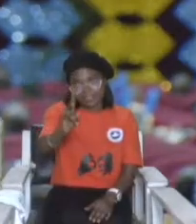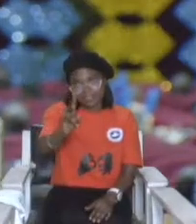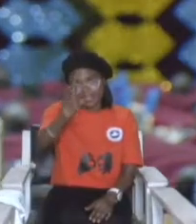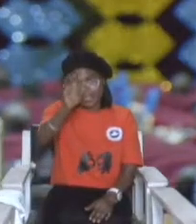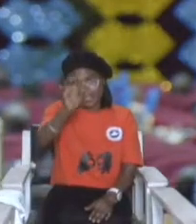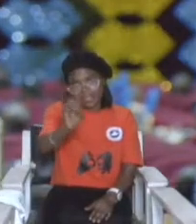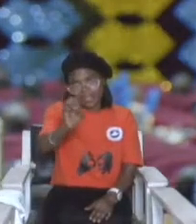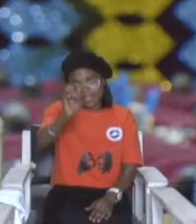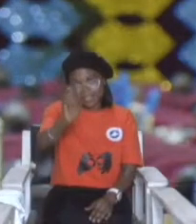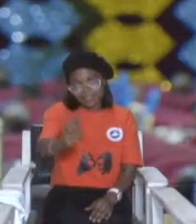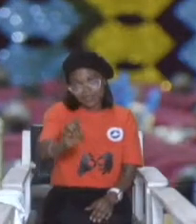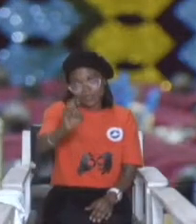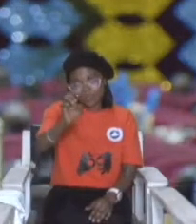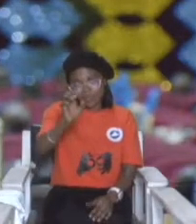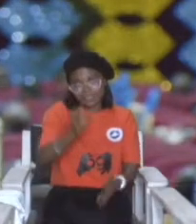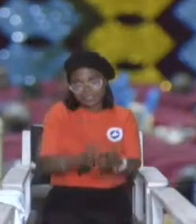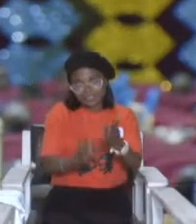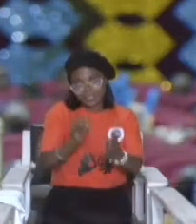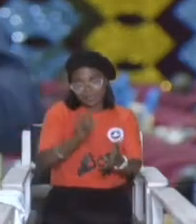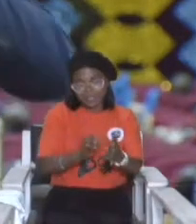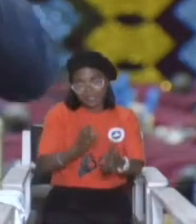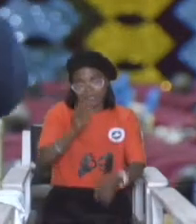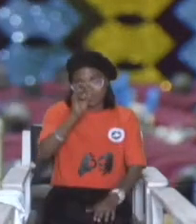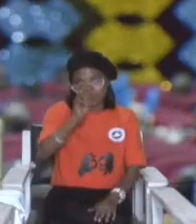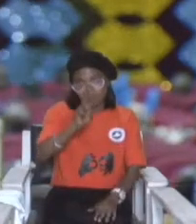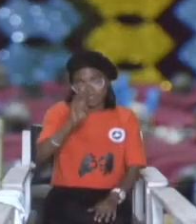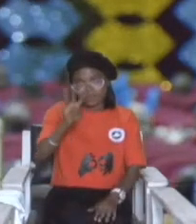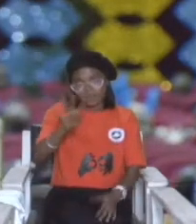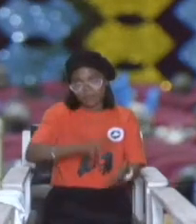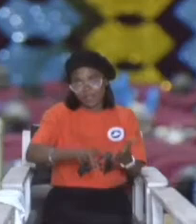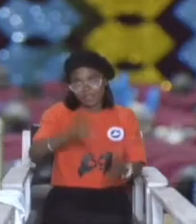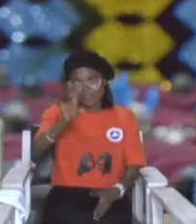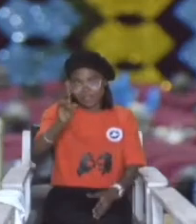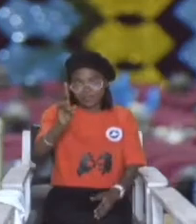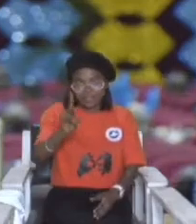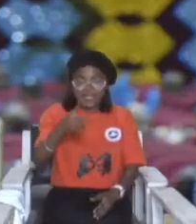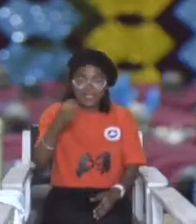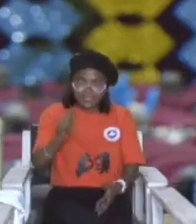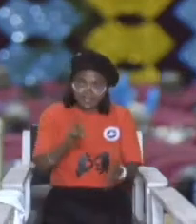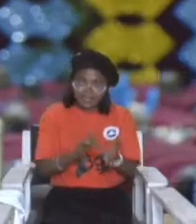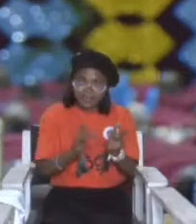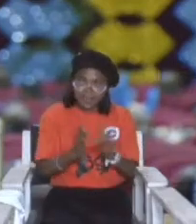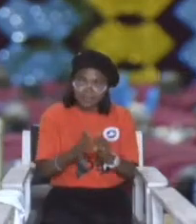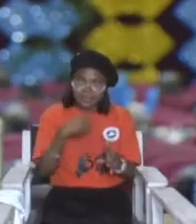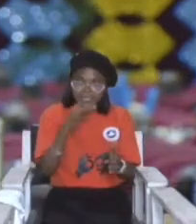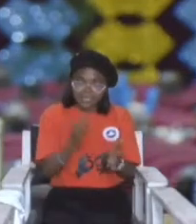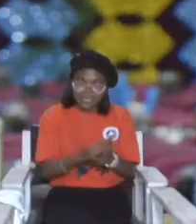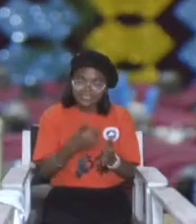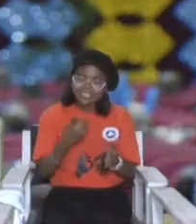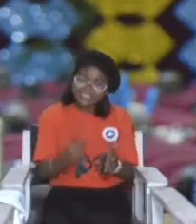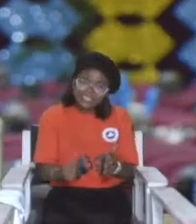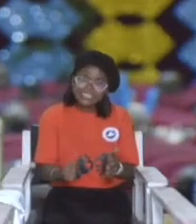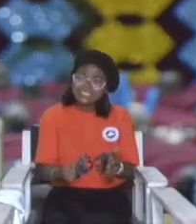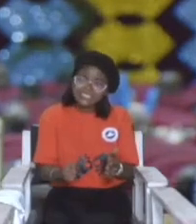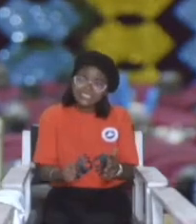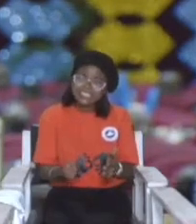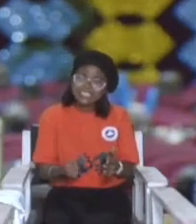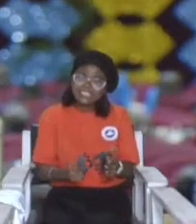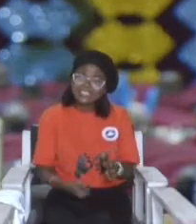Exodus chapter 24, verse 17. The Bible says that the glory, the appearance of God's